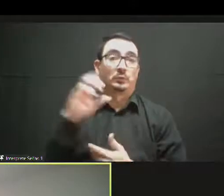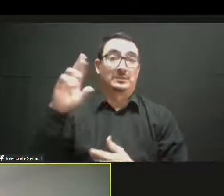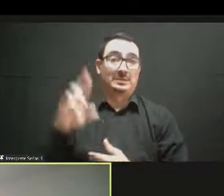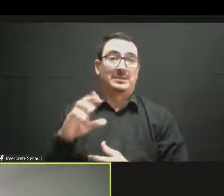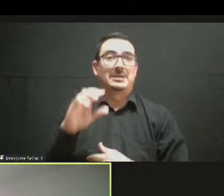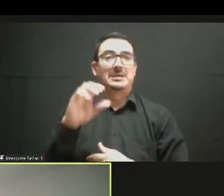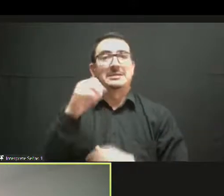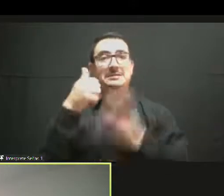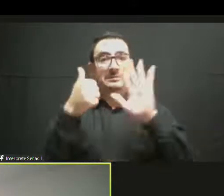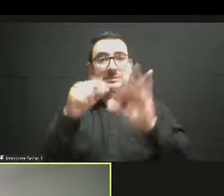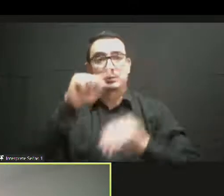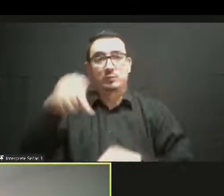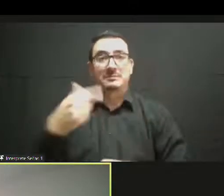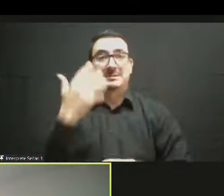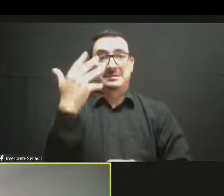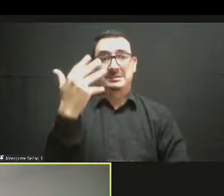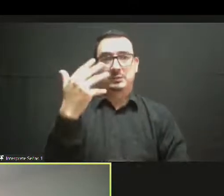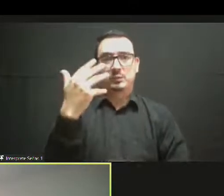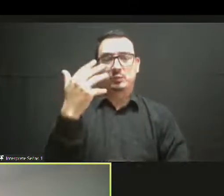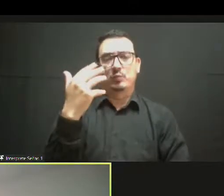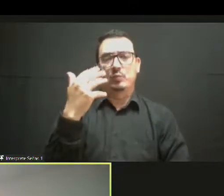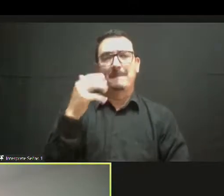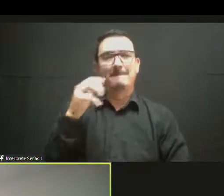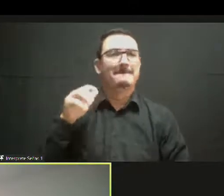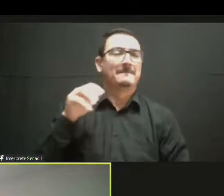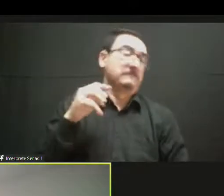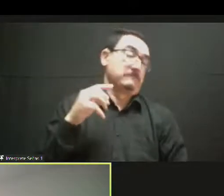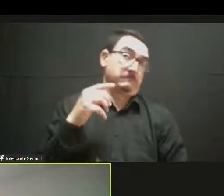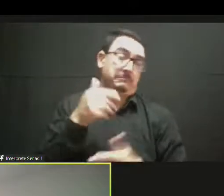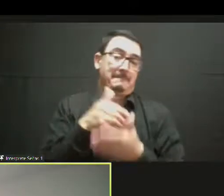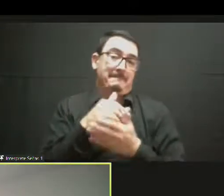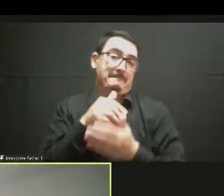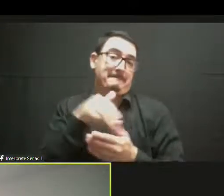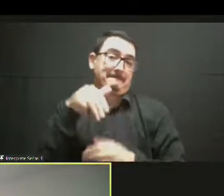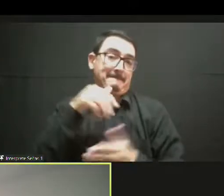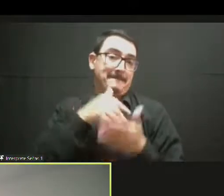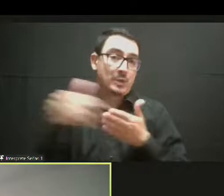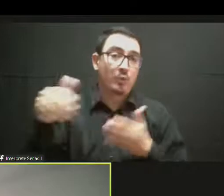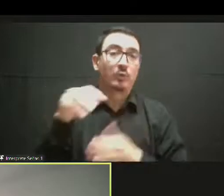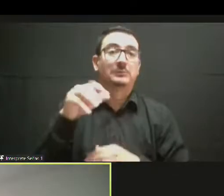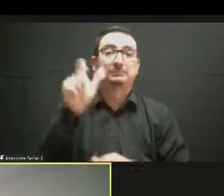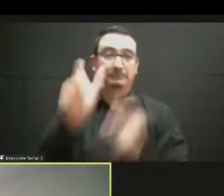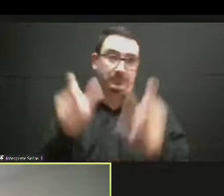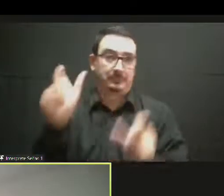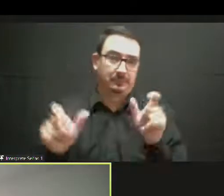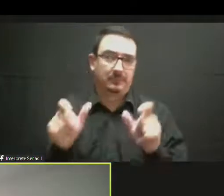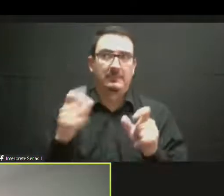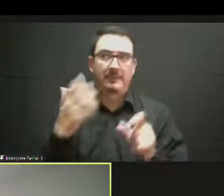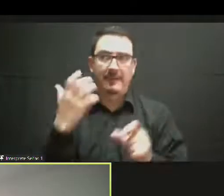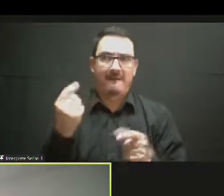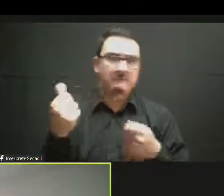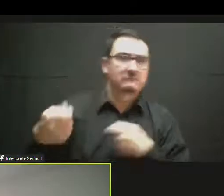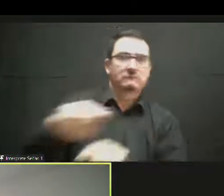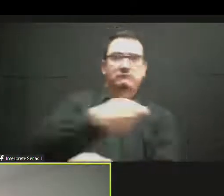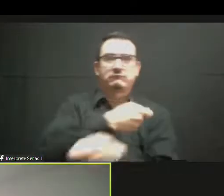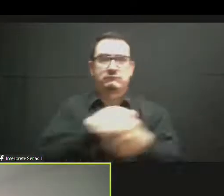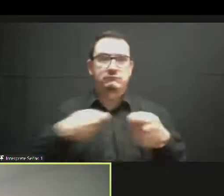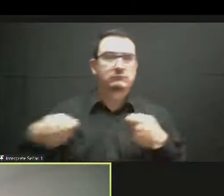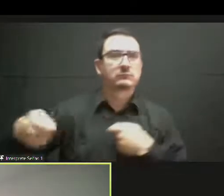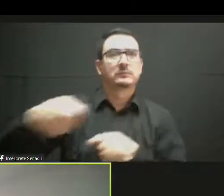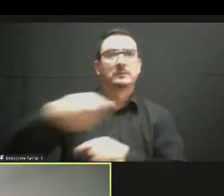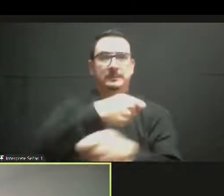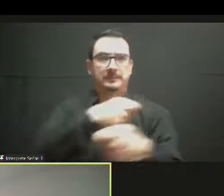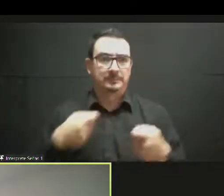case because our market tend to be saturated every so often with the number